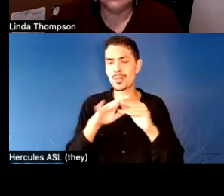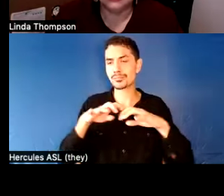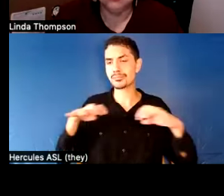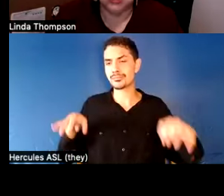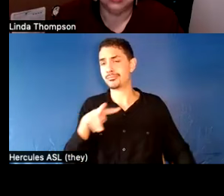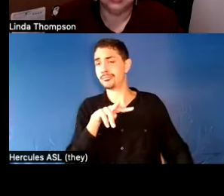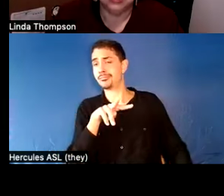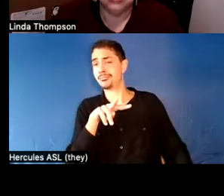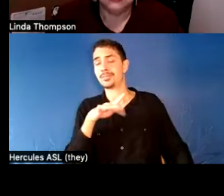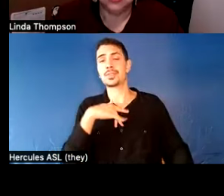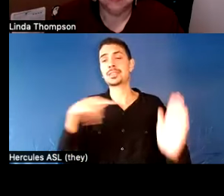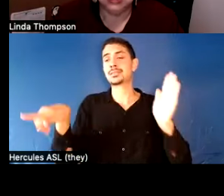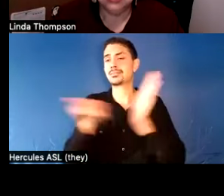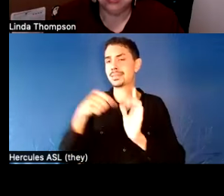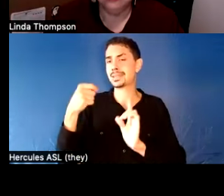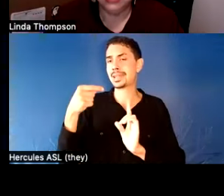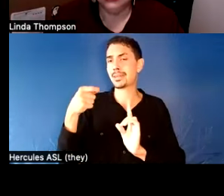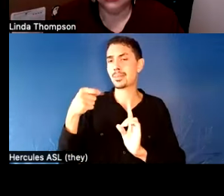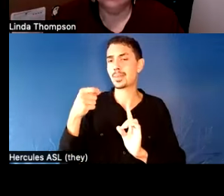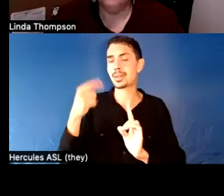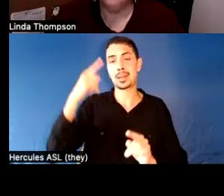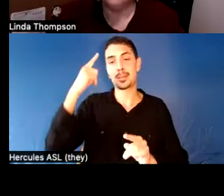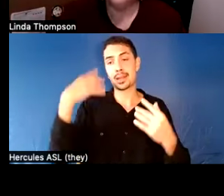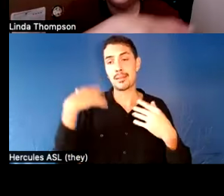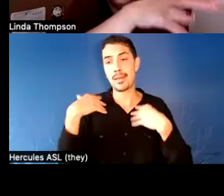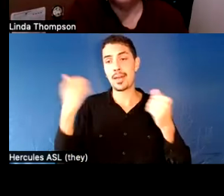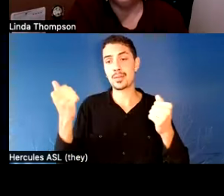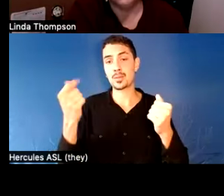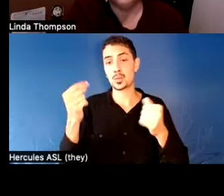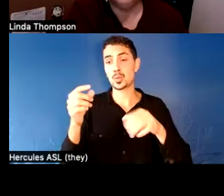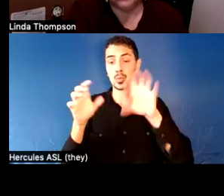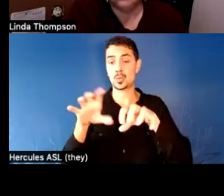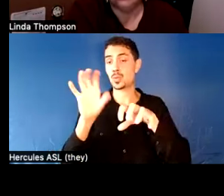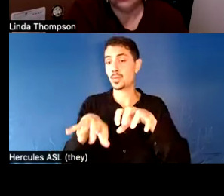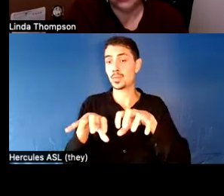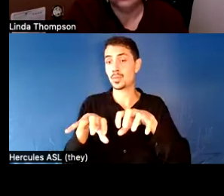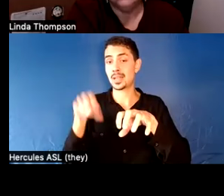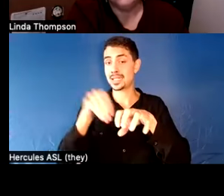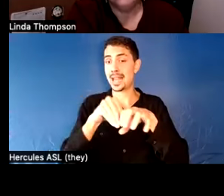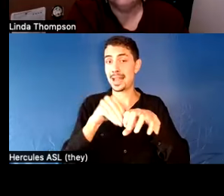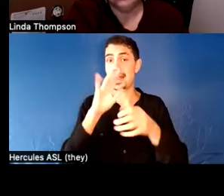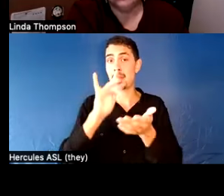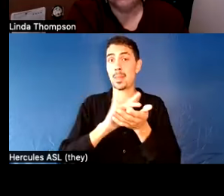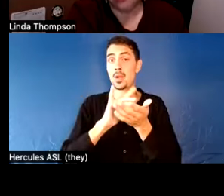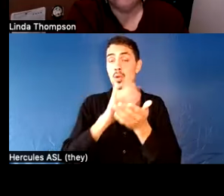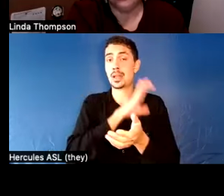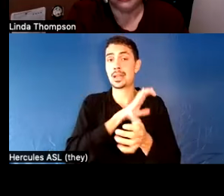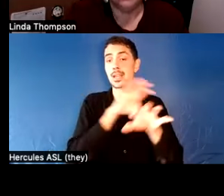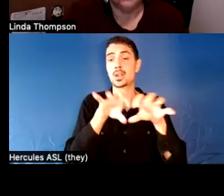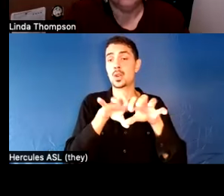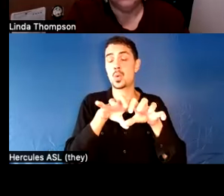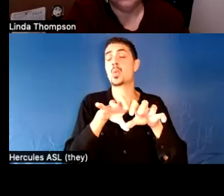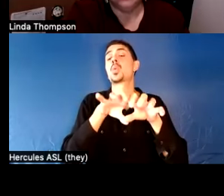big stigma. And so the mental health actually moved their facility outside of the medical clinic, still in the